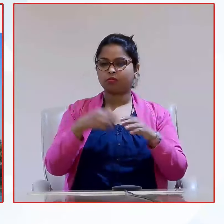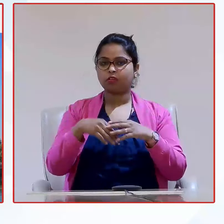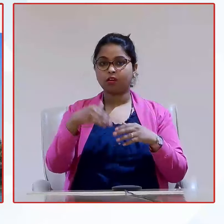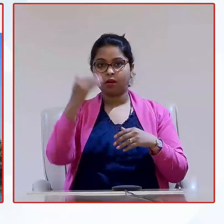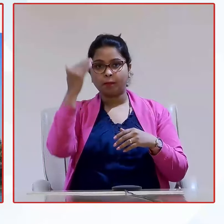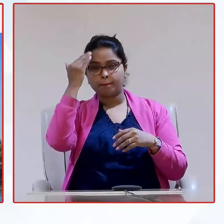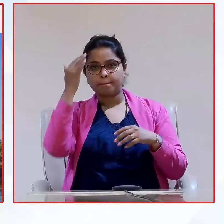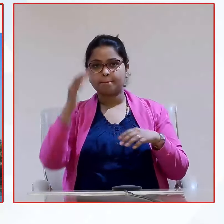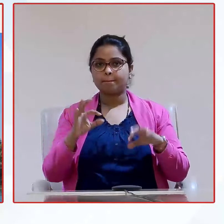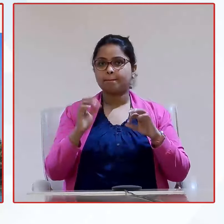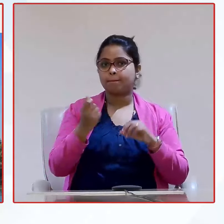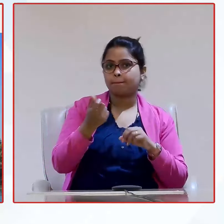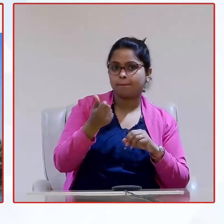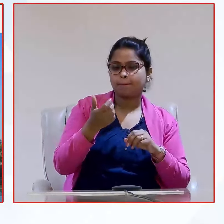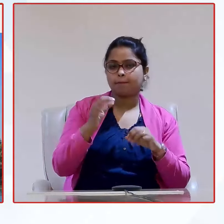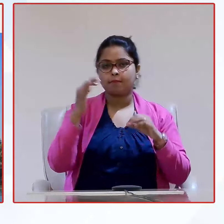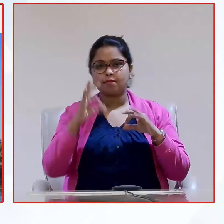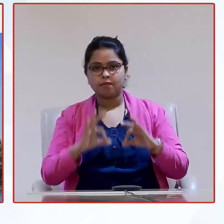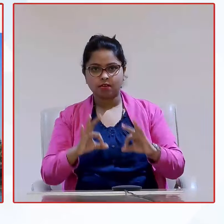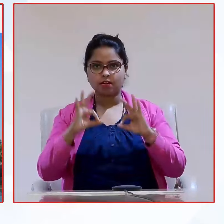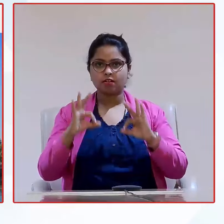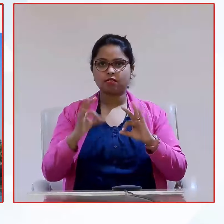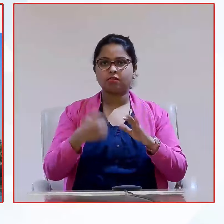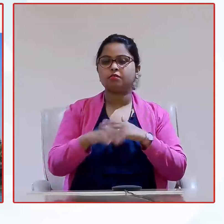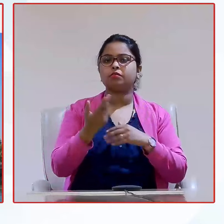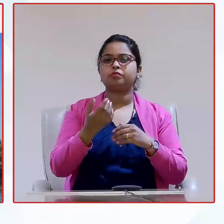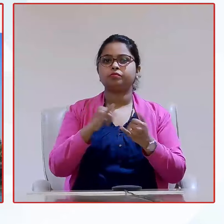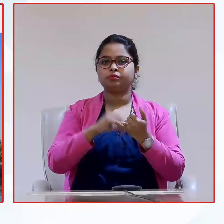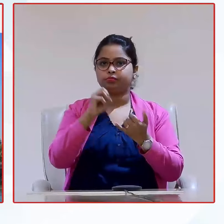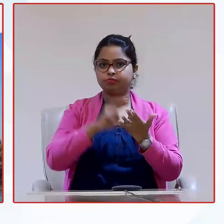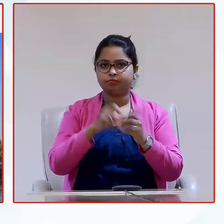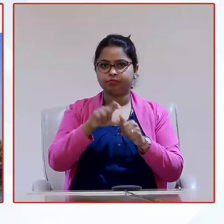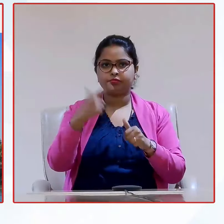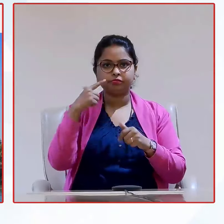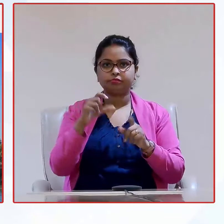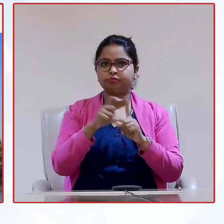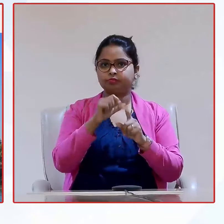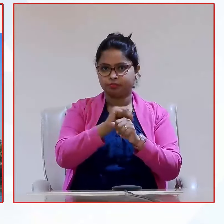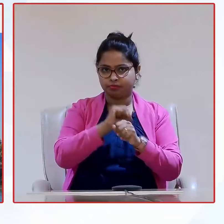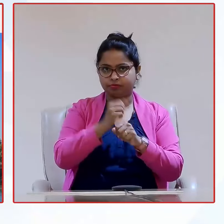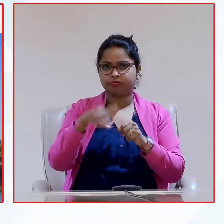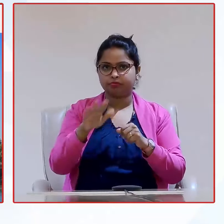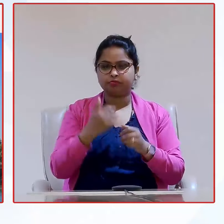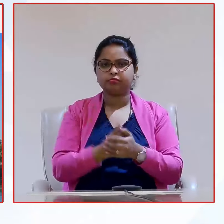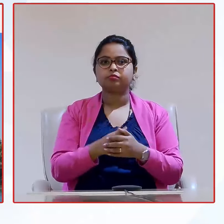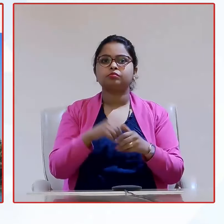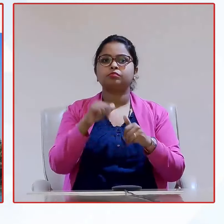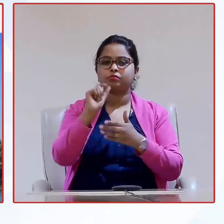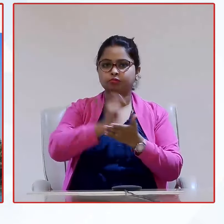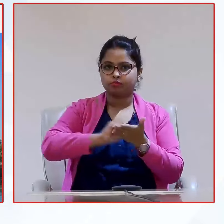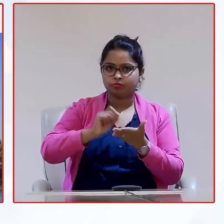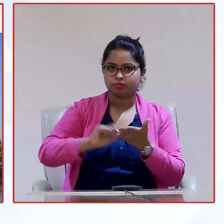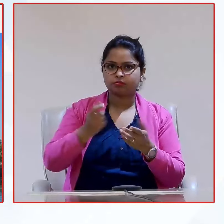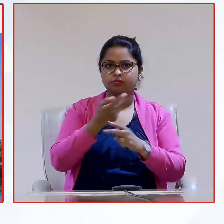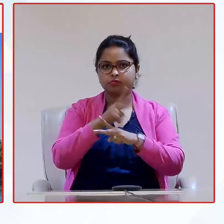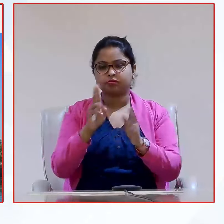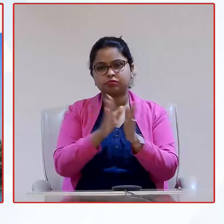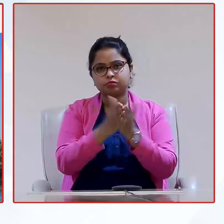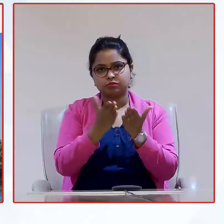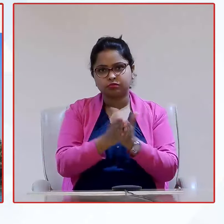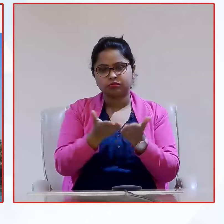to financial wellness, that is also something that Sonali does. Sonali is also an author. She has written several books on